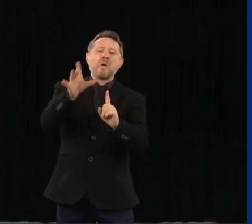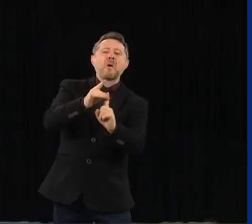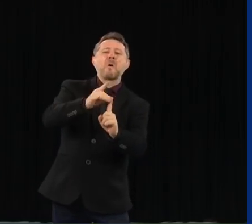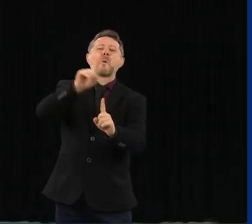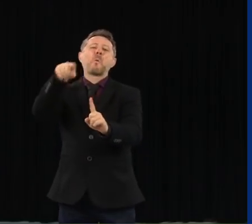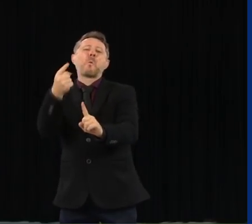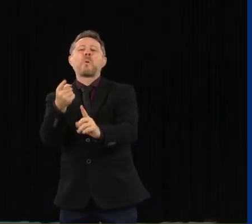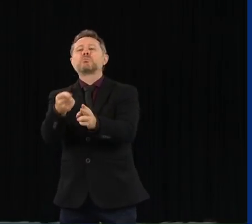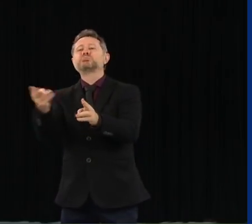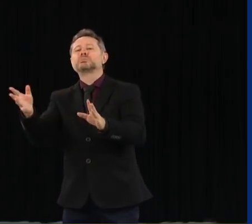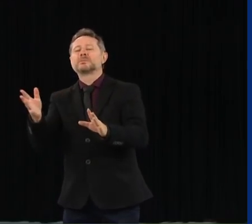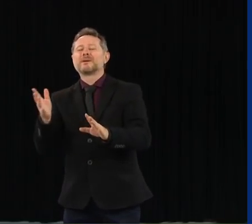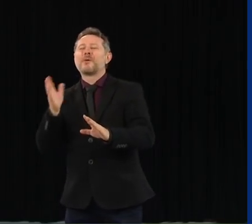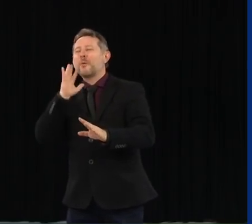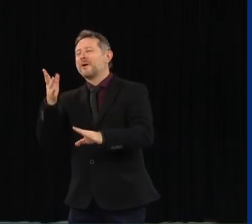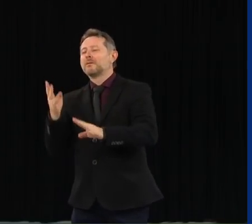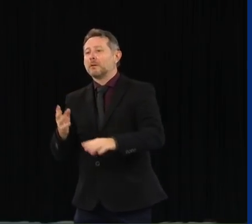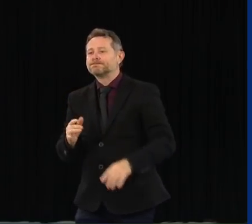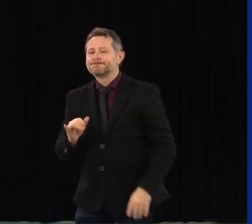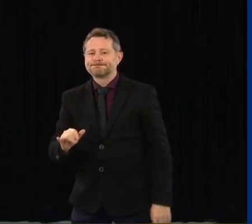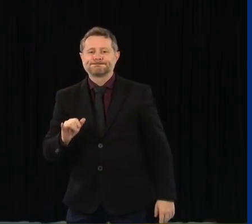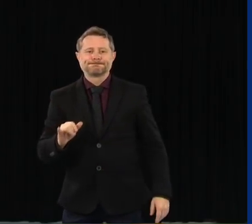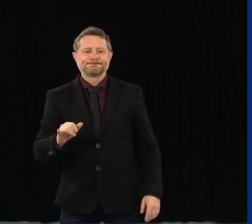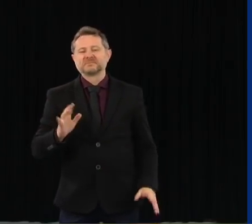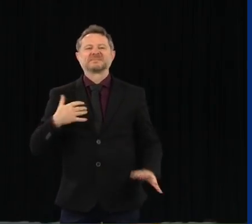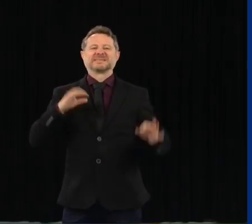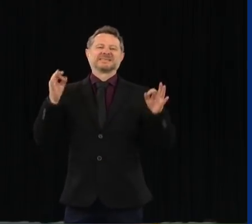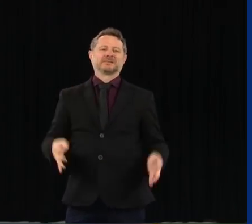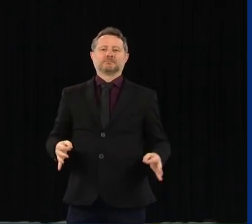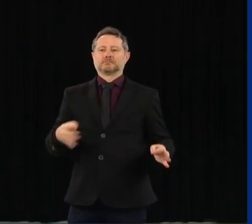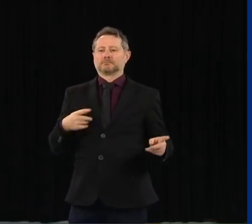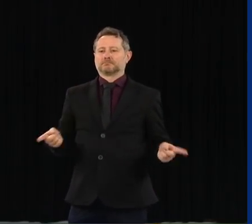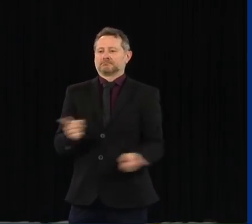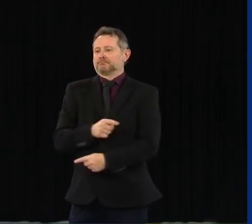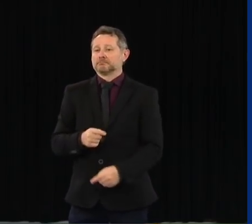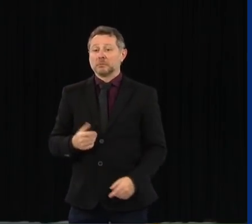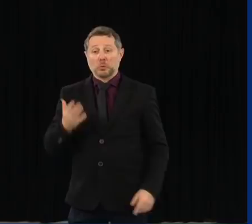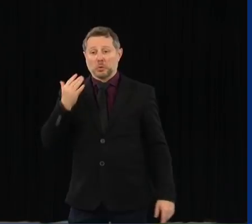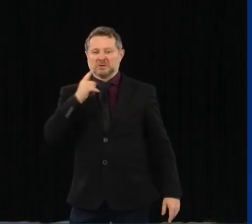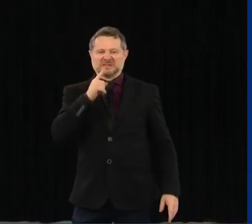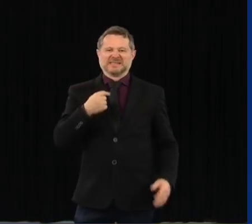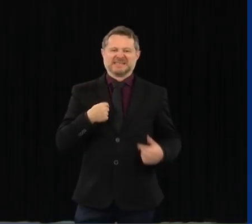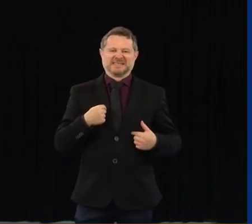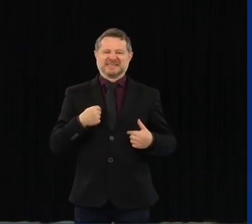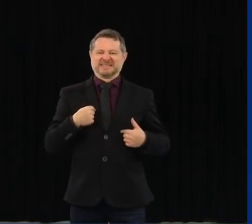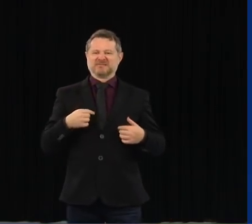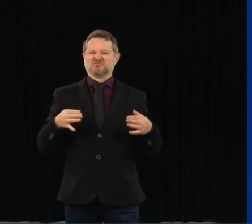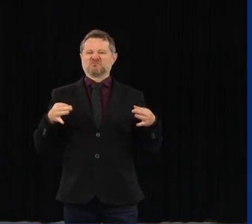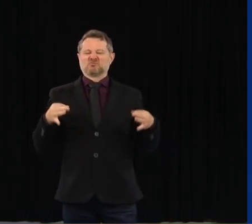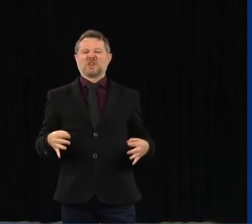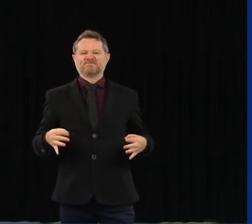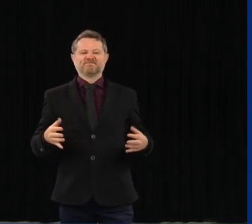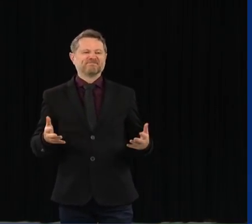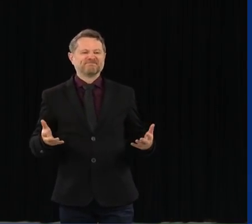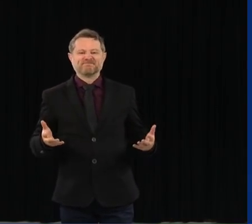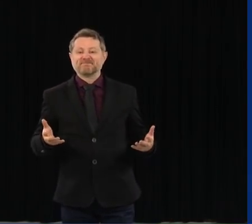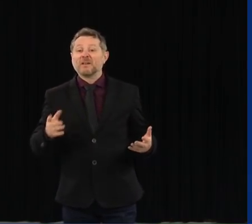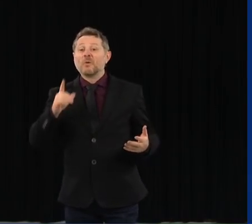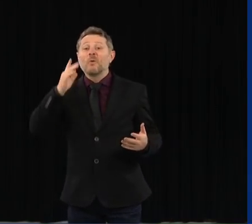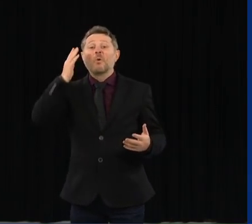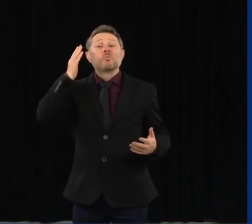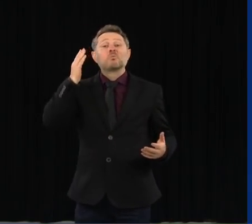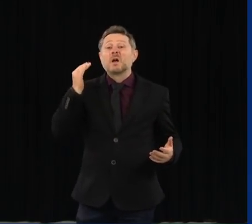an overflow for hospitals. As it turned out, we don't have non-COVID